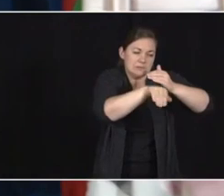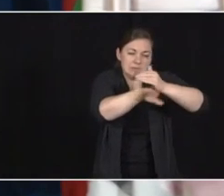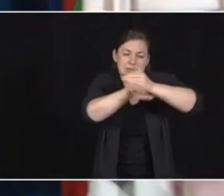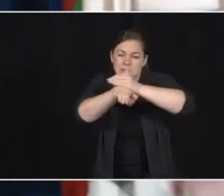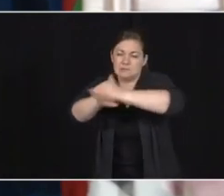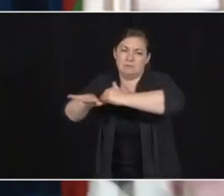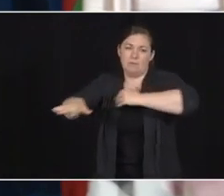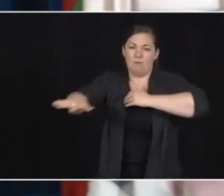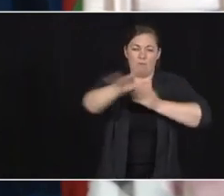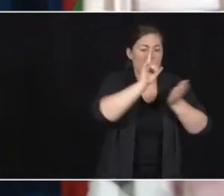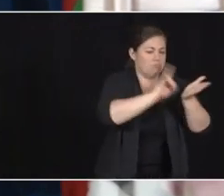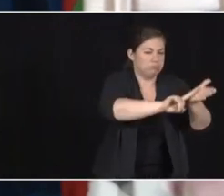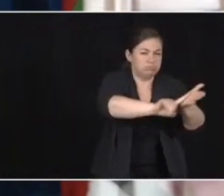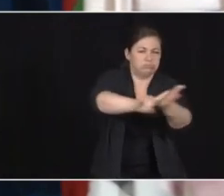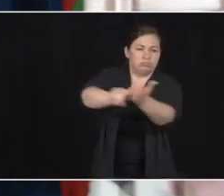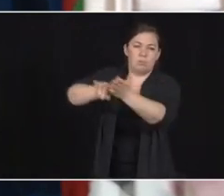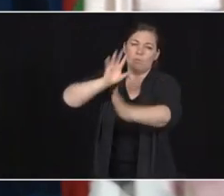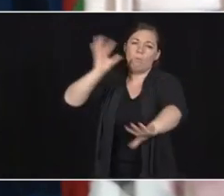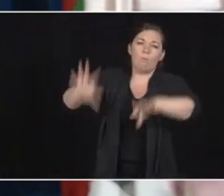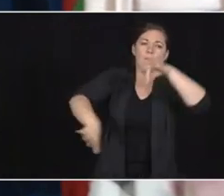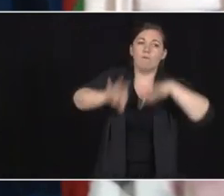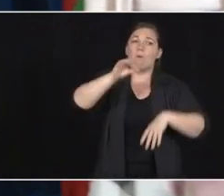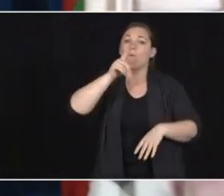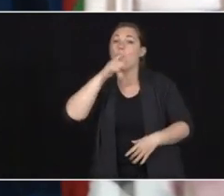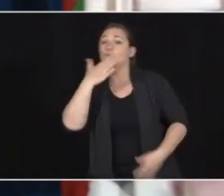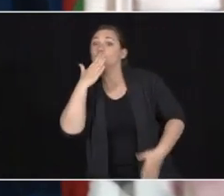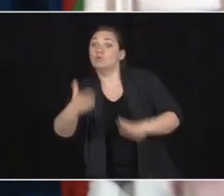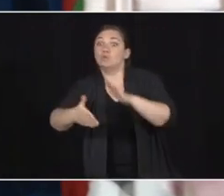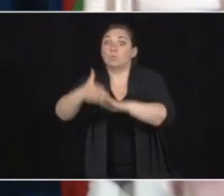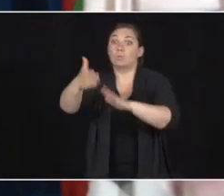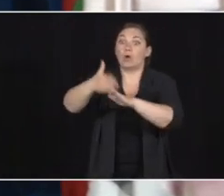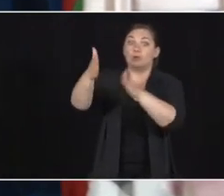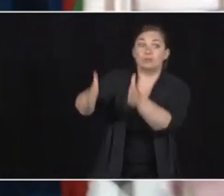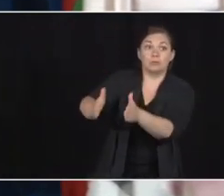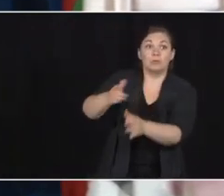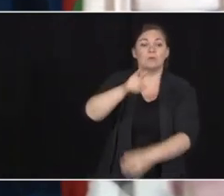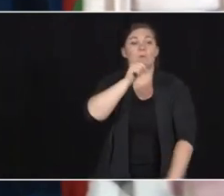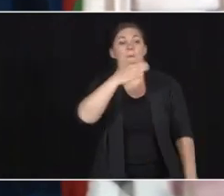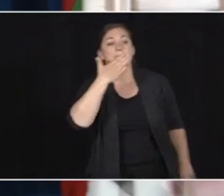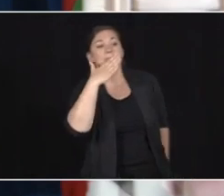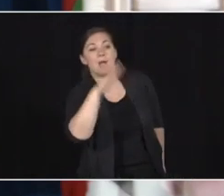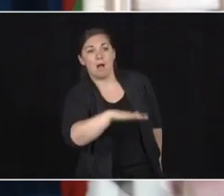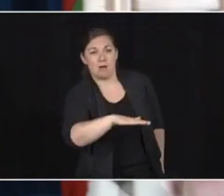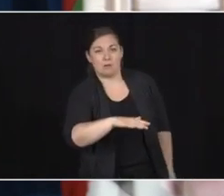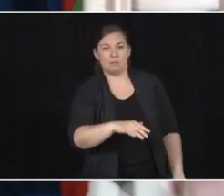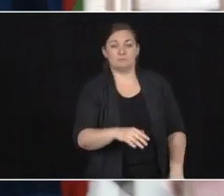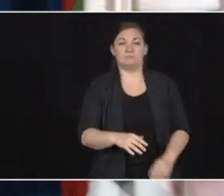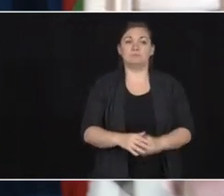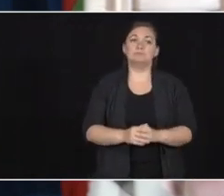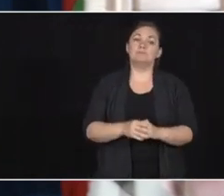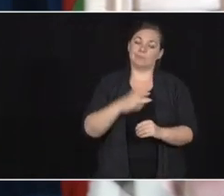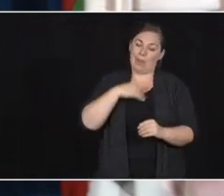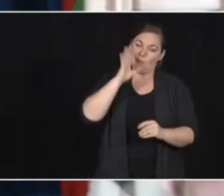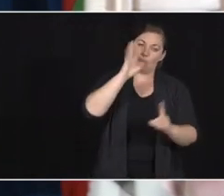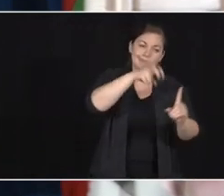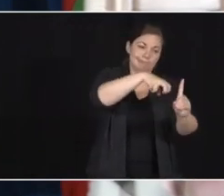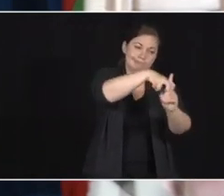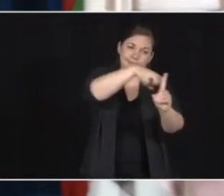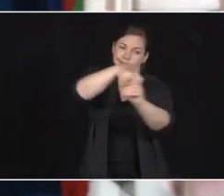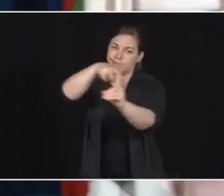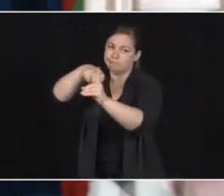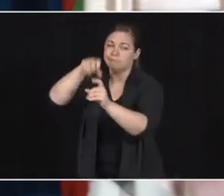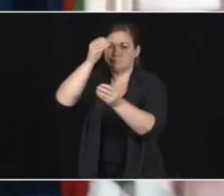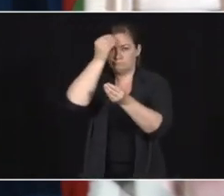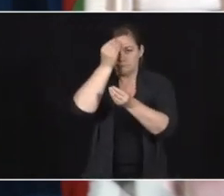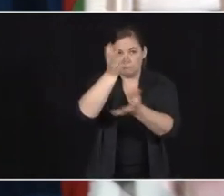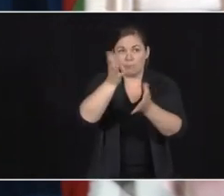very quickly who are good operators and who are bad actors. And I can tell you there's more good operators